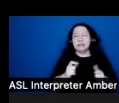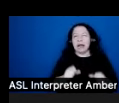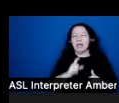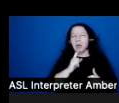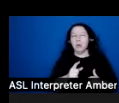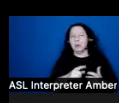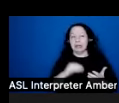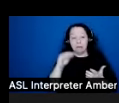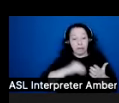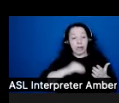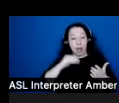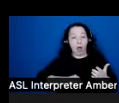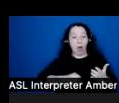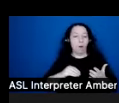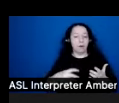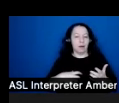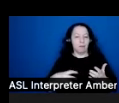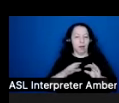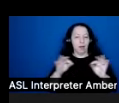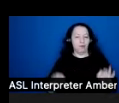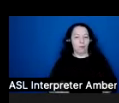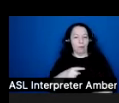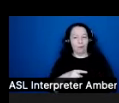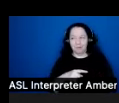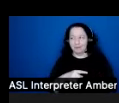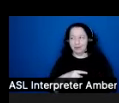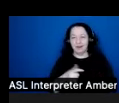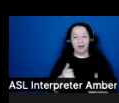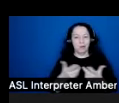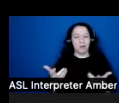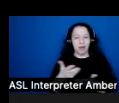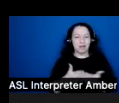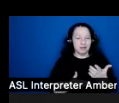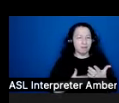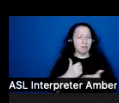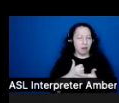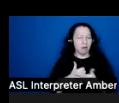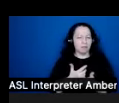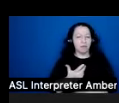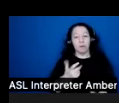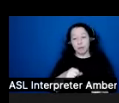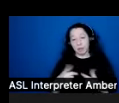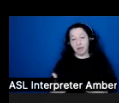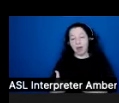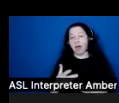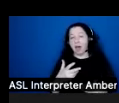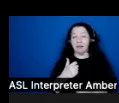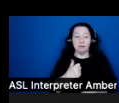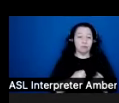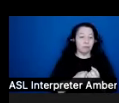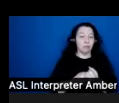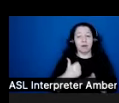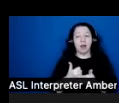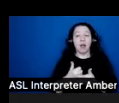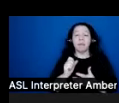out a complaint without some assistance. So being able to provide that can be really crucial. And our job